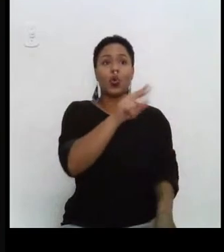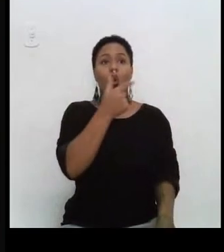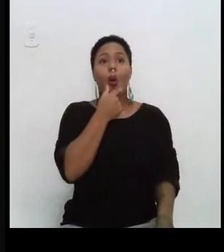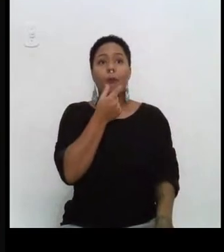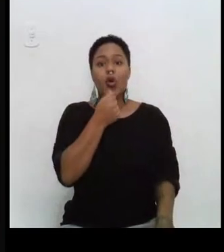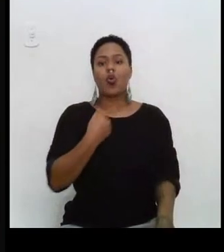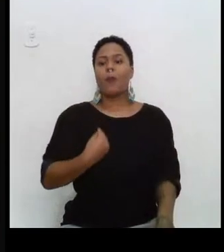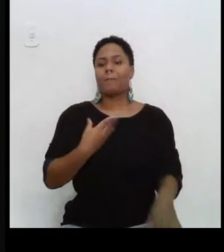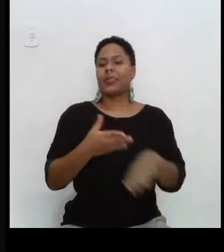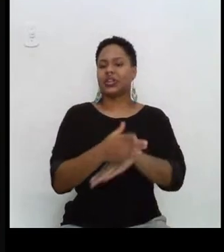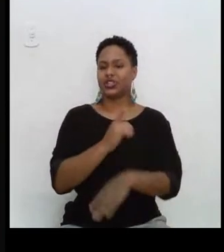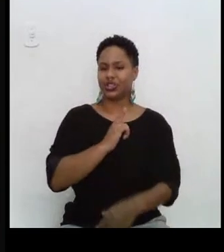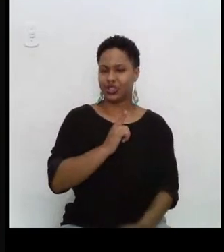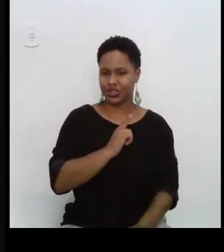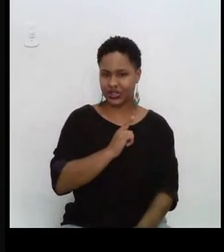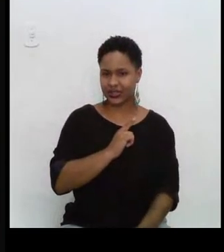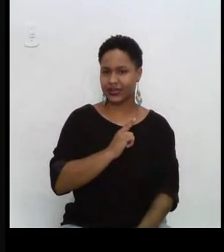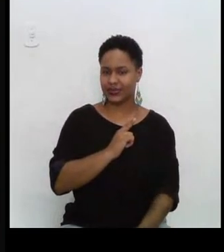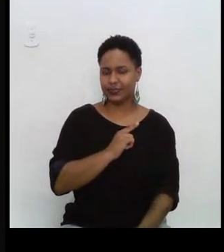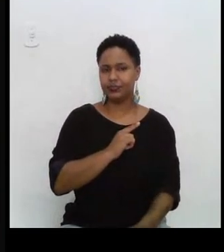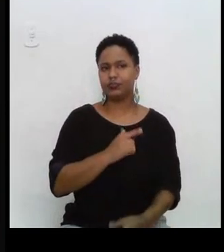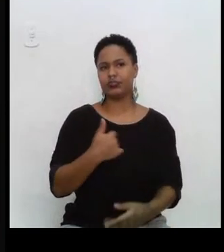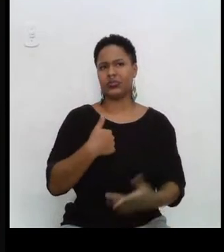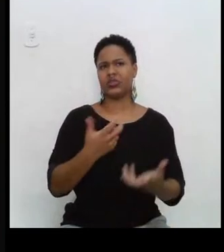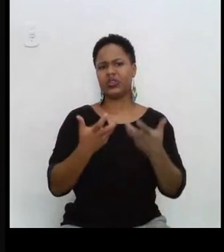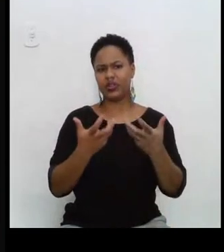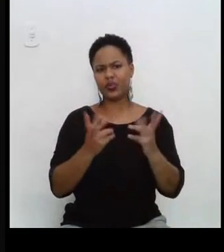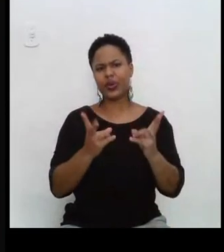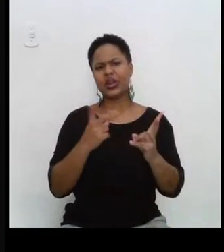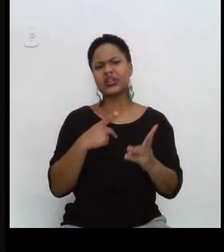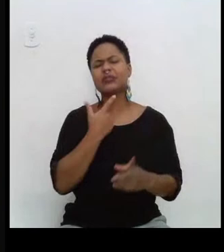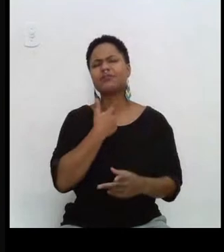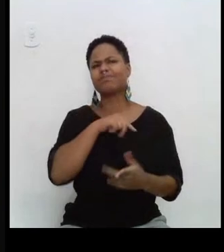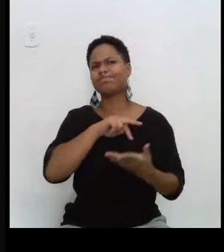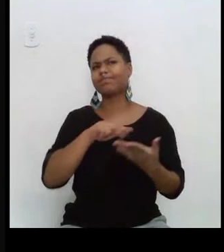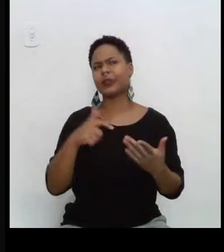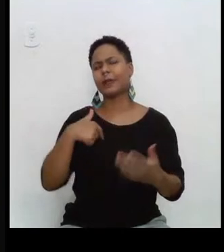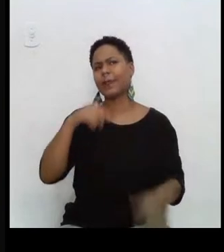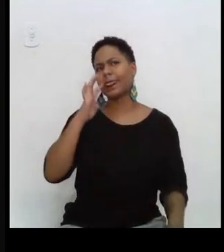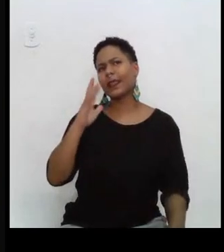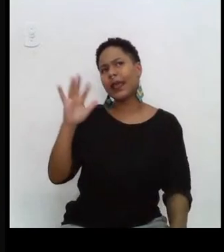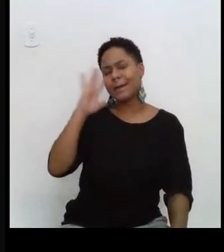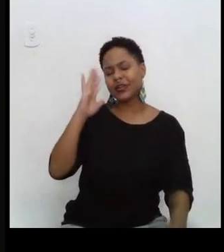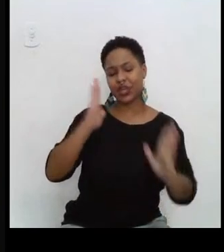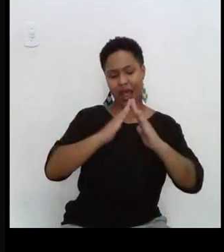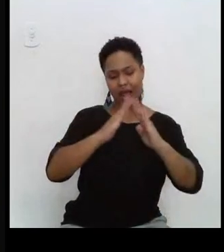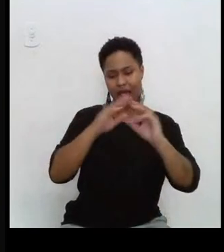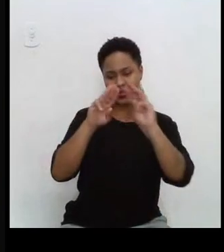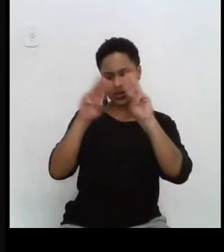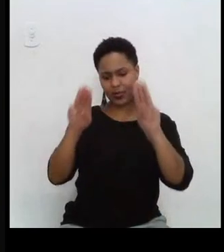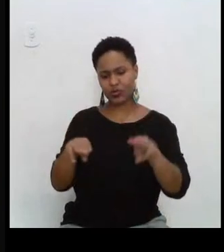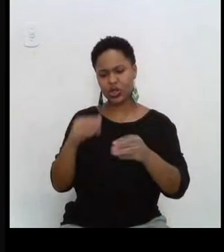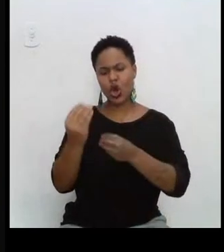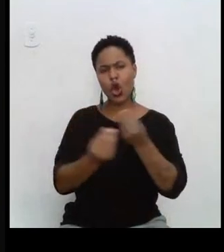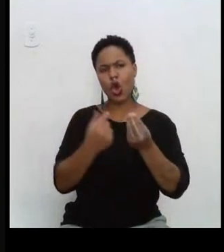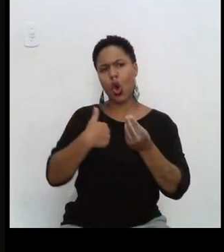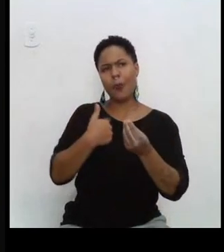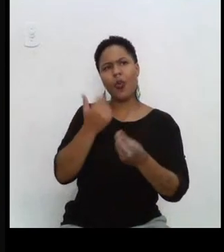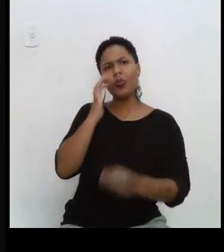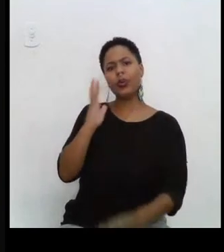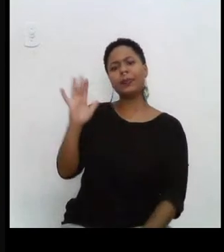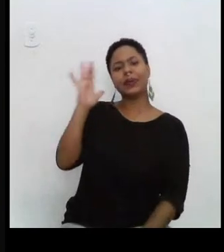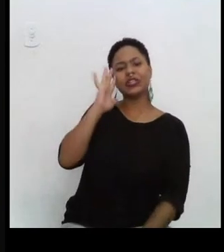to do Mcqueen imagens auxiliam rock in my room and Stuck